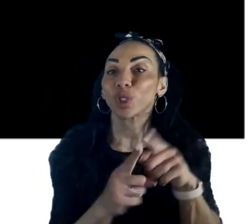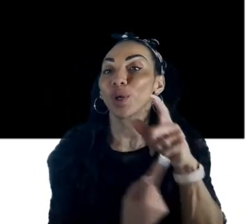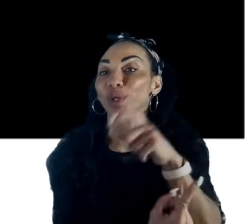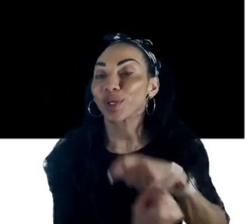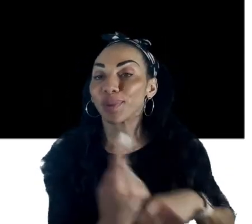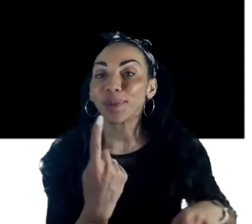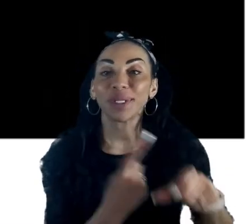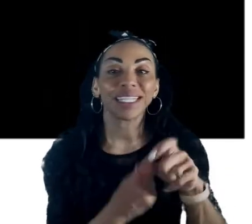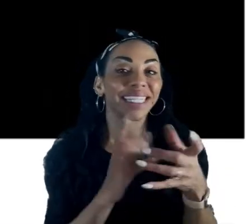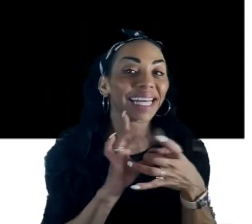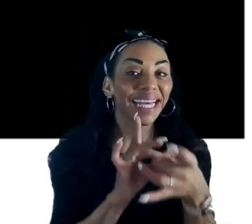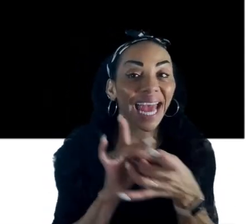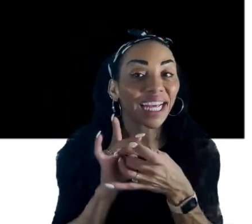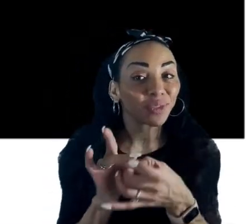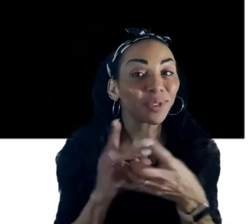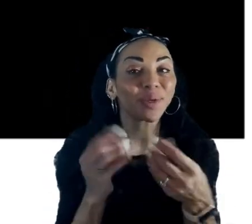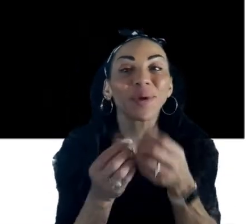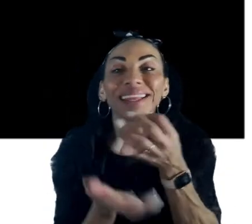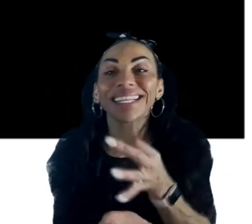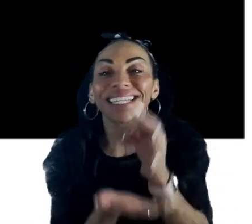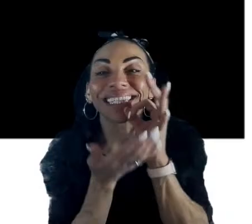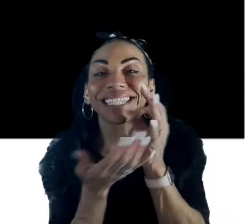parties. And I worked with